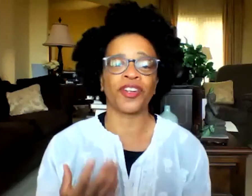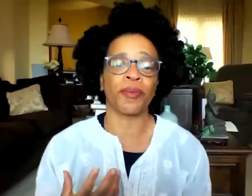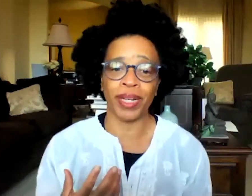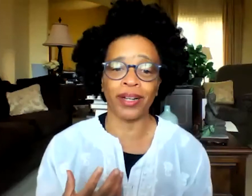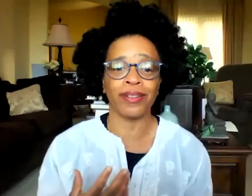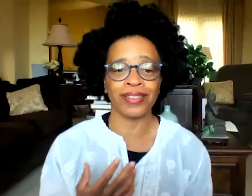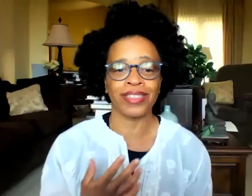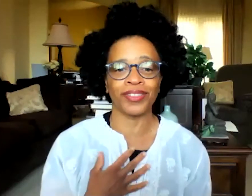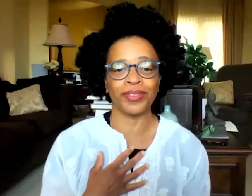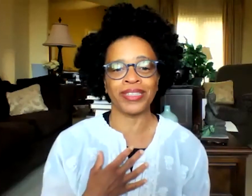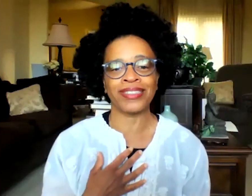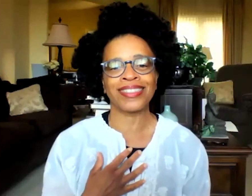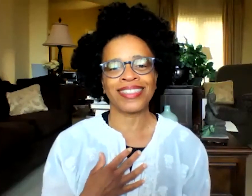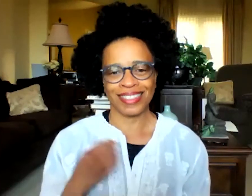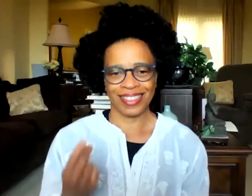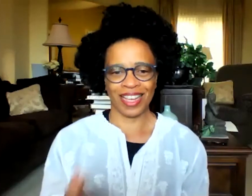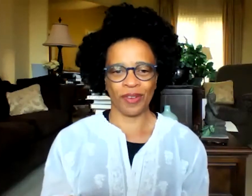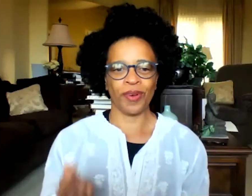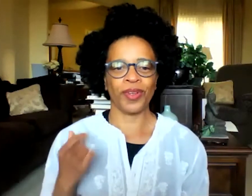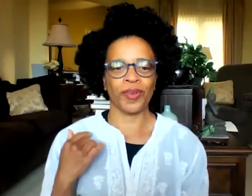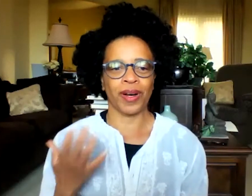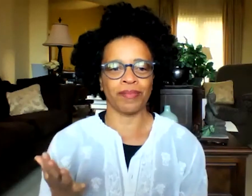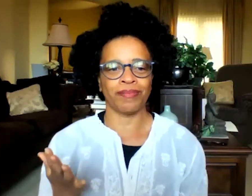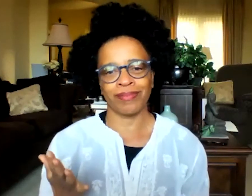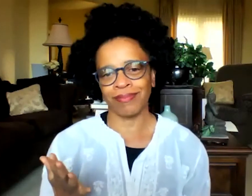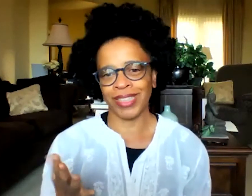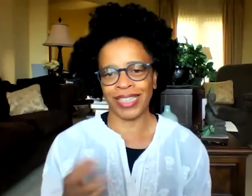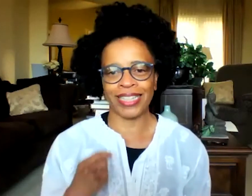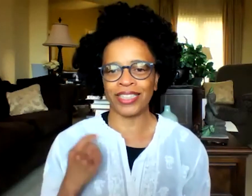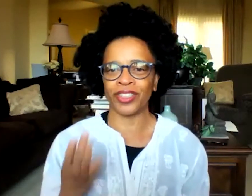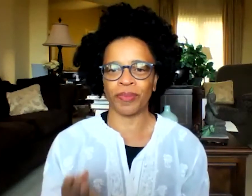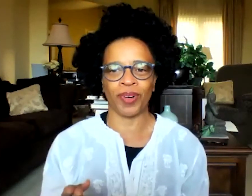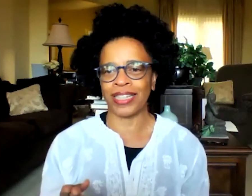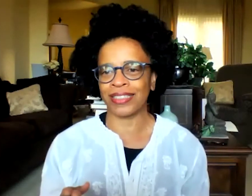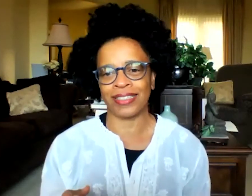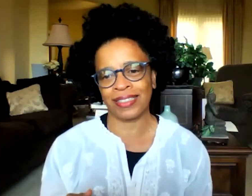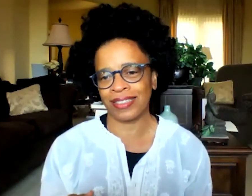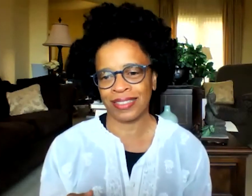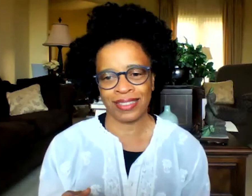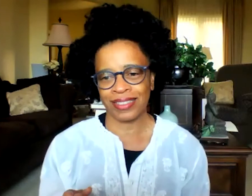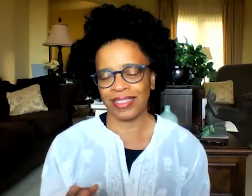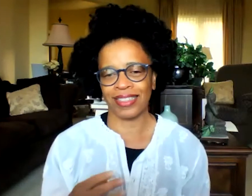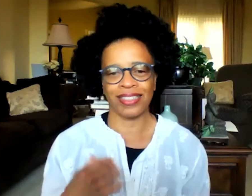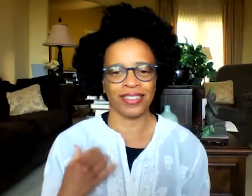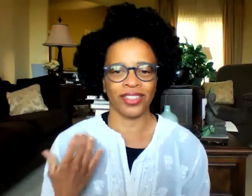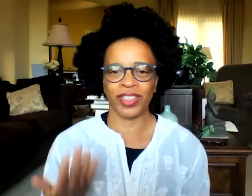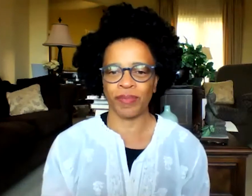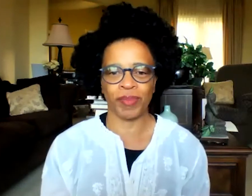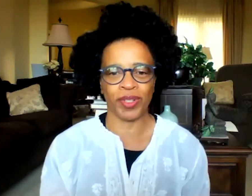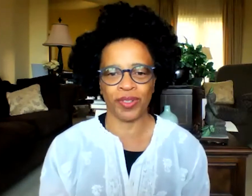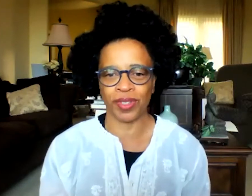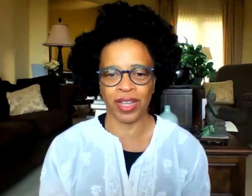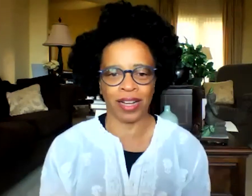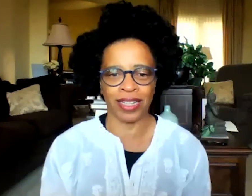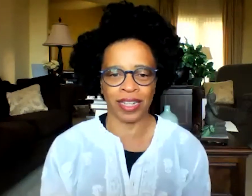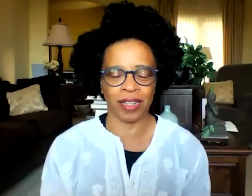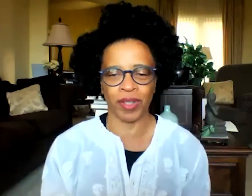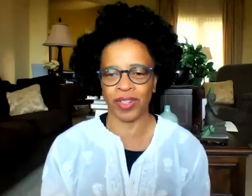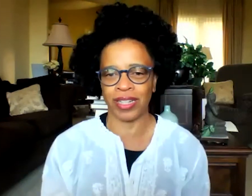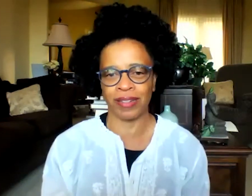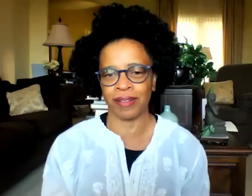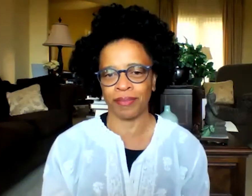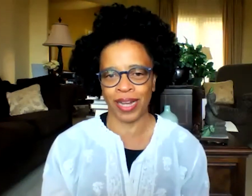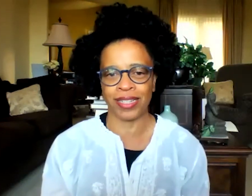that inner bell, if you will, that woke you up again to your practice, again to your commitment to Sangha